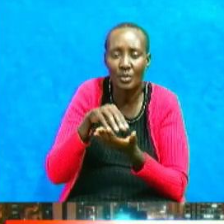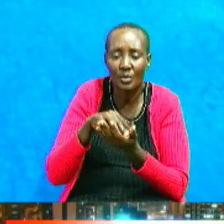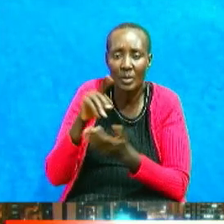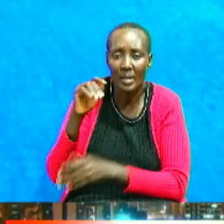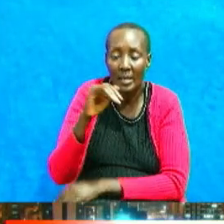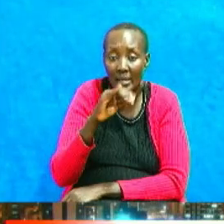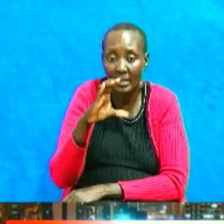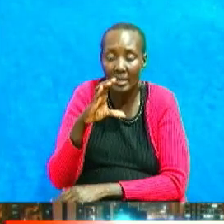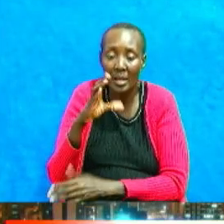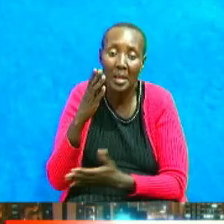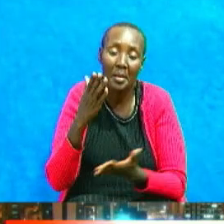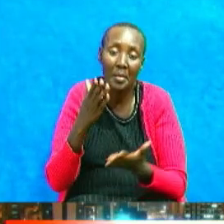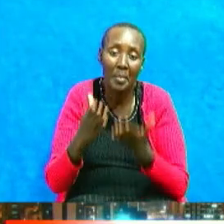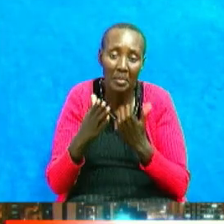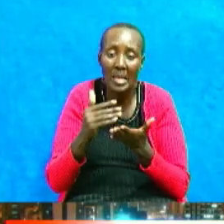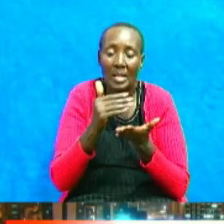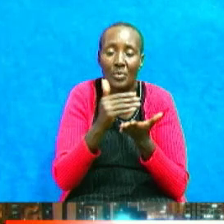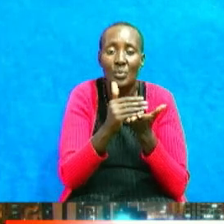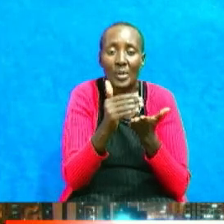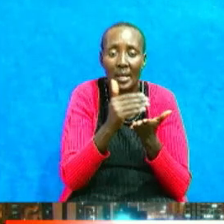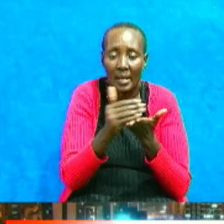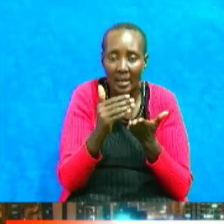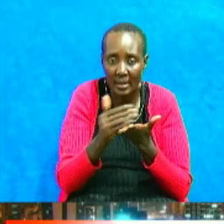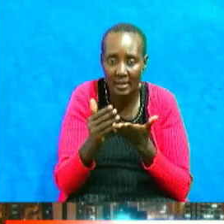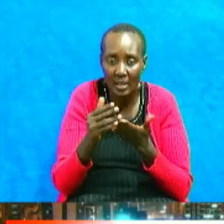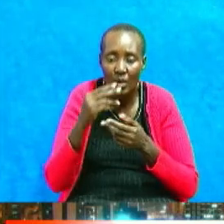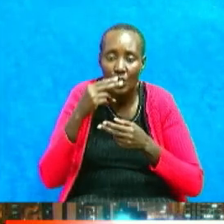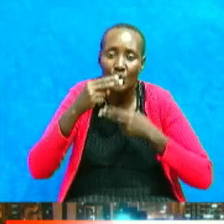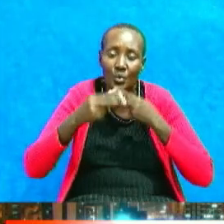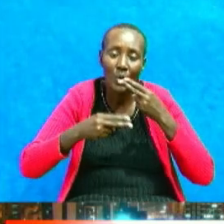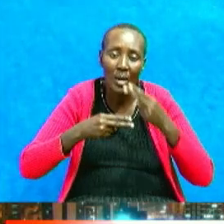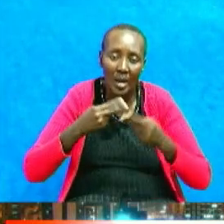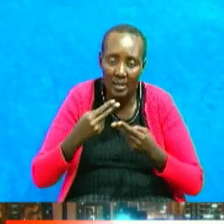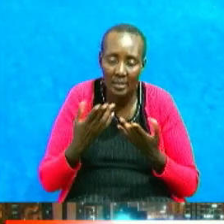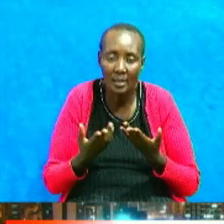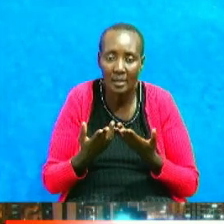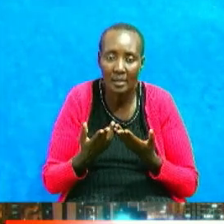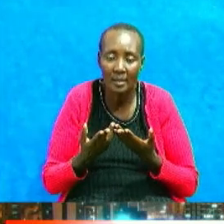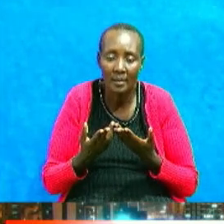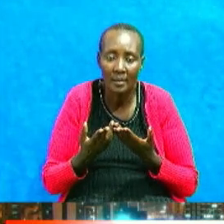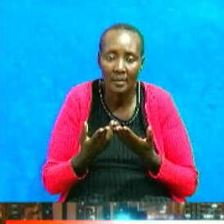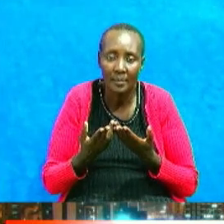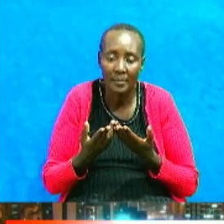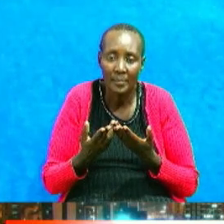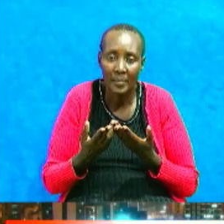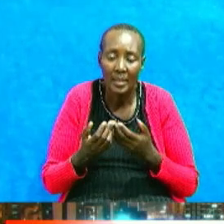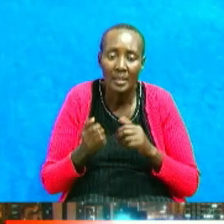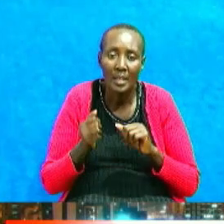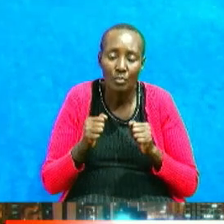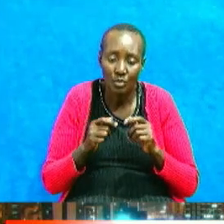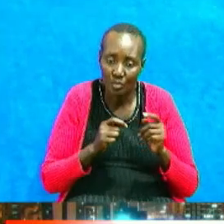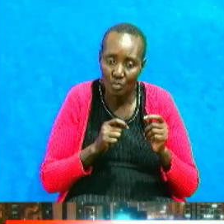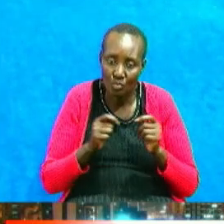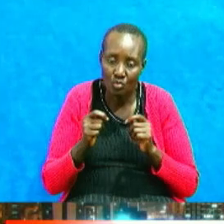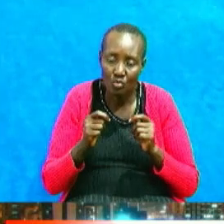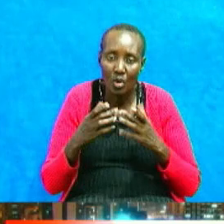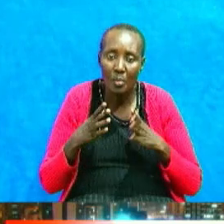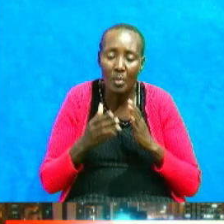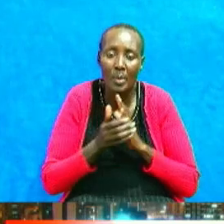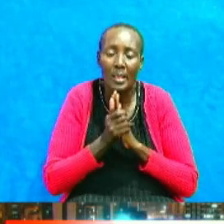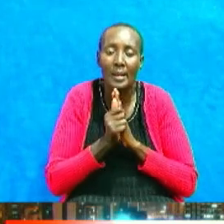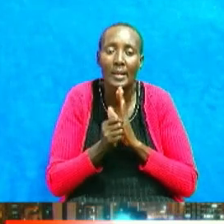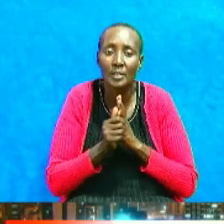Was, for instance, to be leased to a hotel chain, a chain of hotels that can run, those who have the